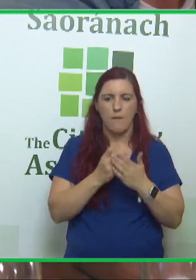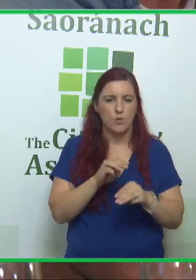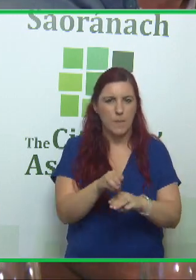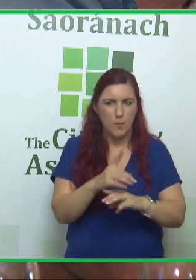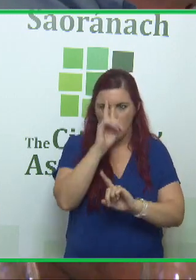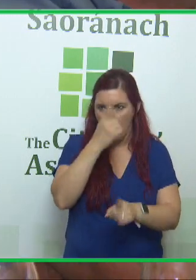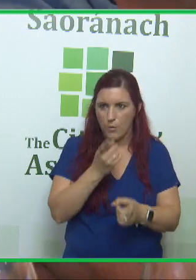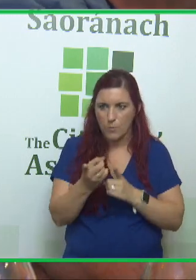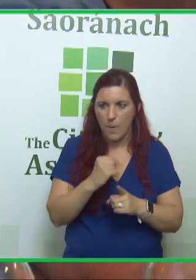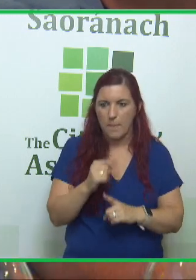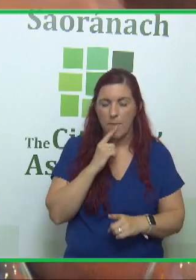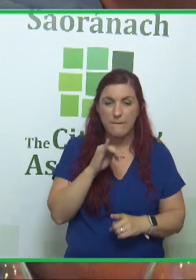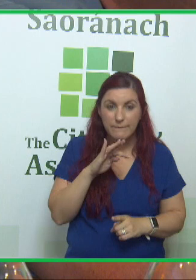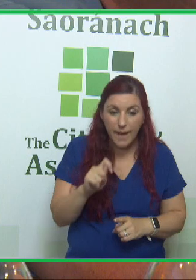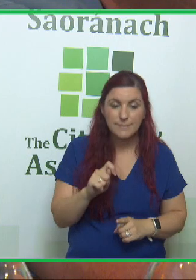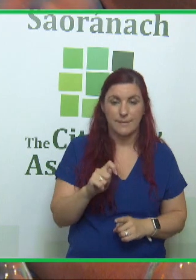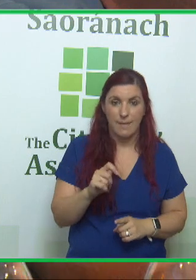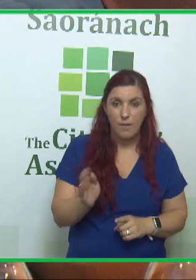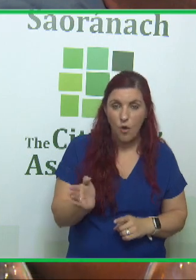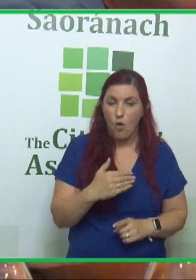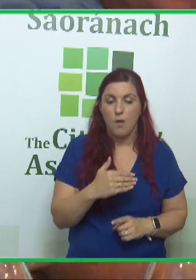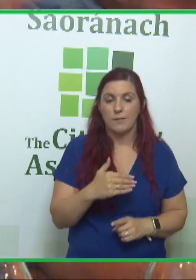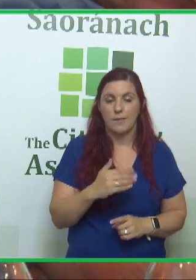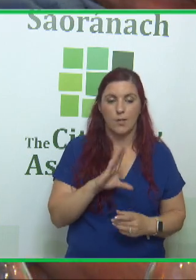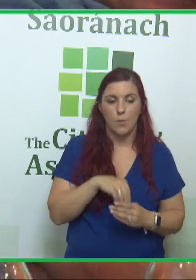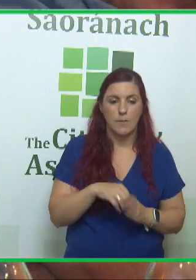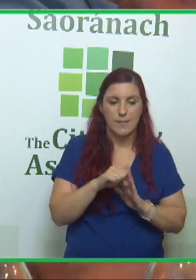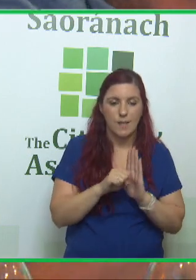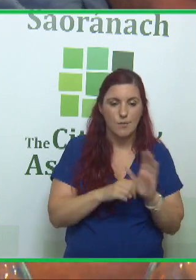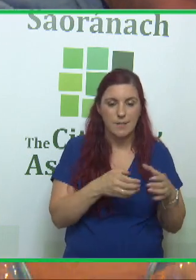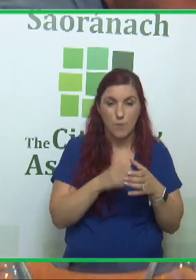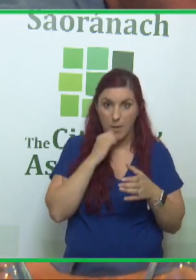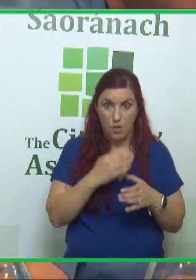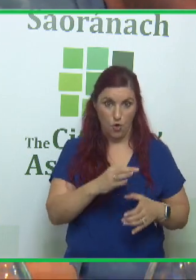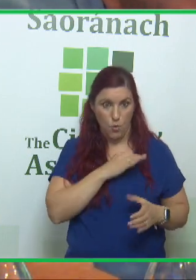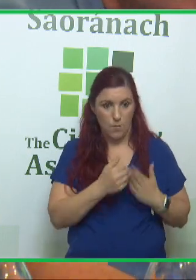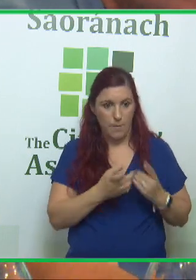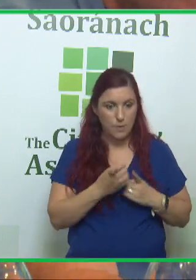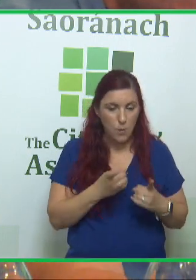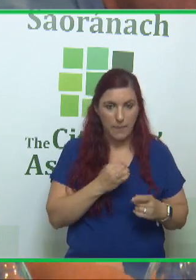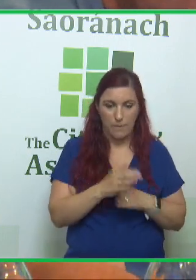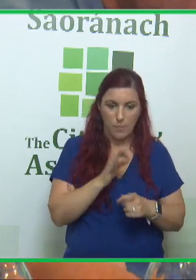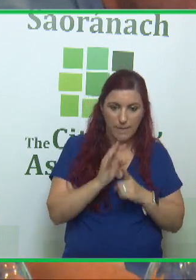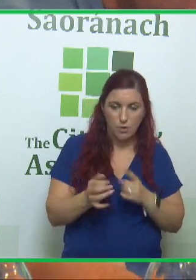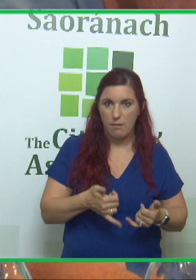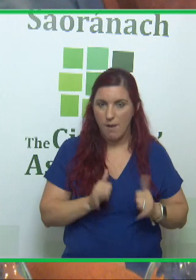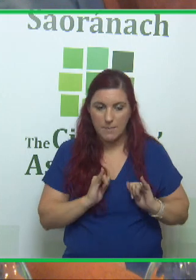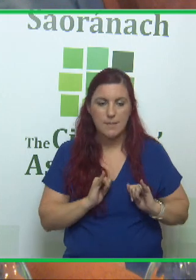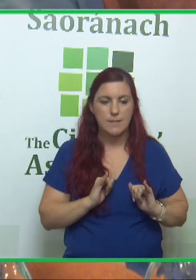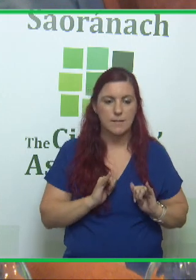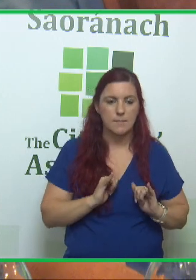doing. The fact that they're all so easily recruited into the statutory sector is because they're very good at what they do. They're very professional and very competent. So I